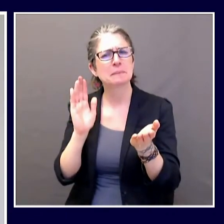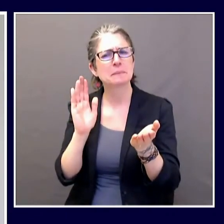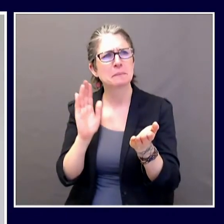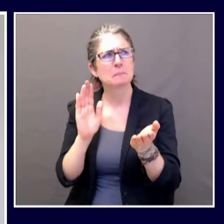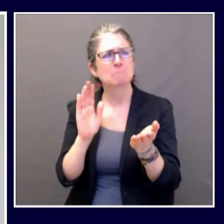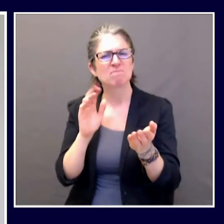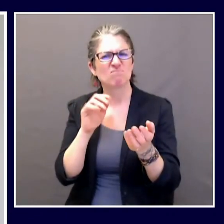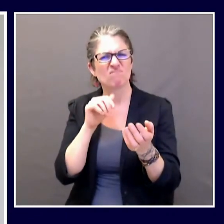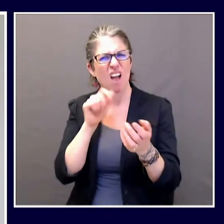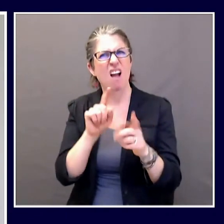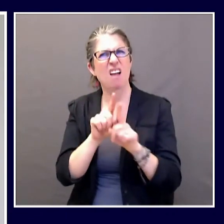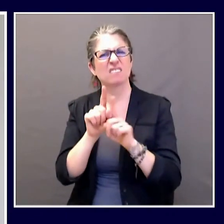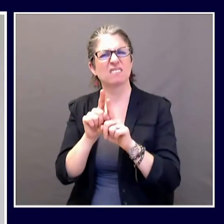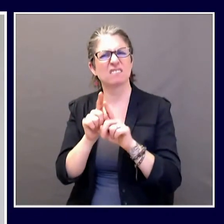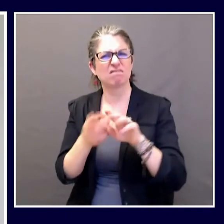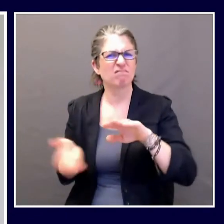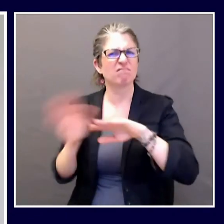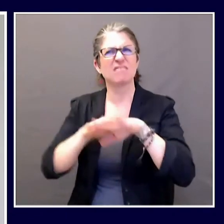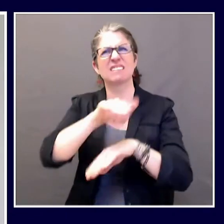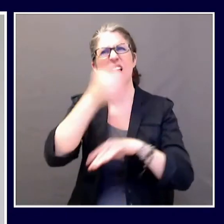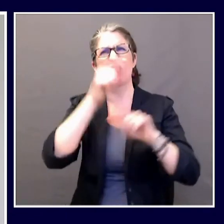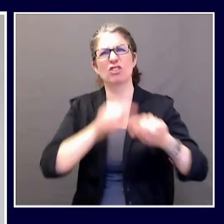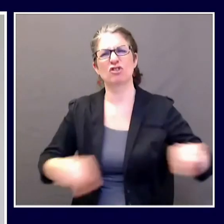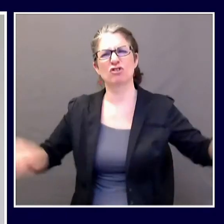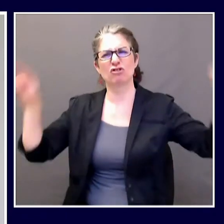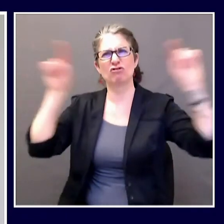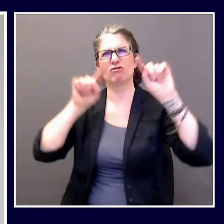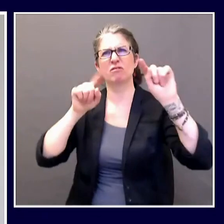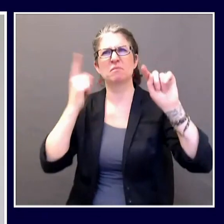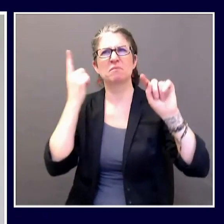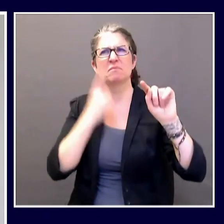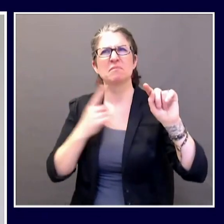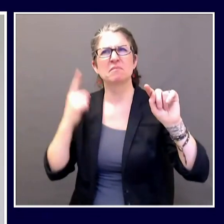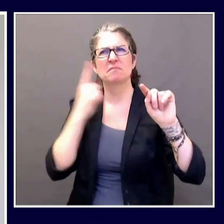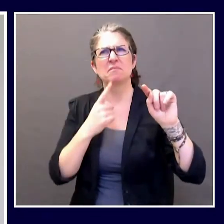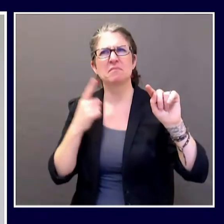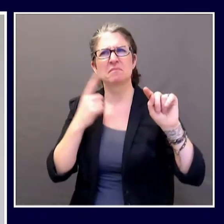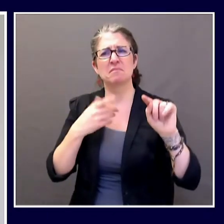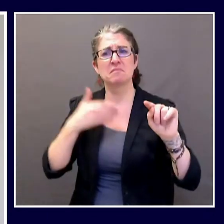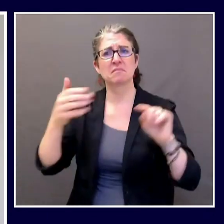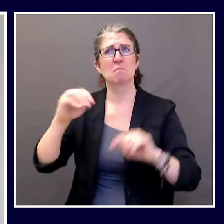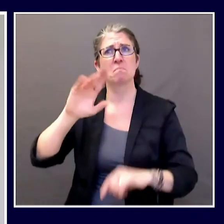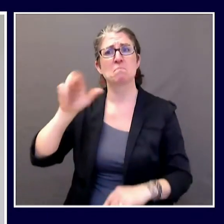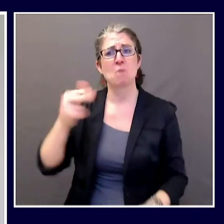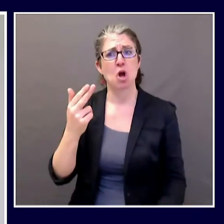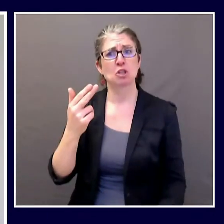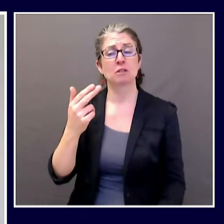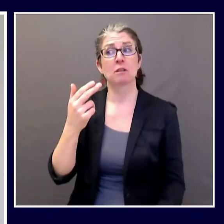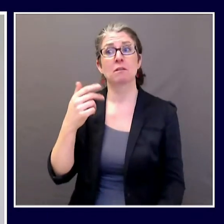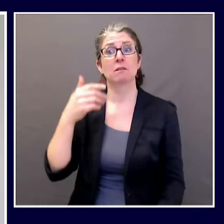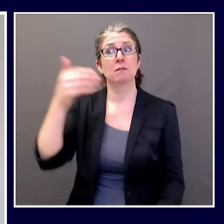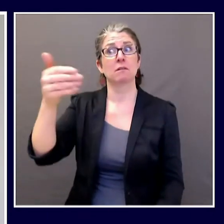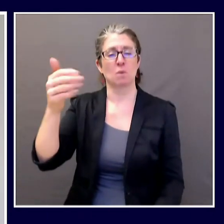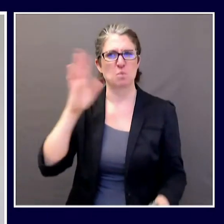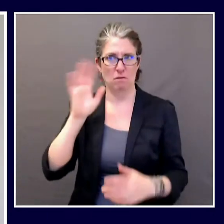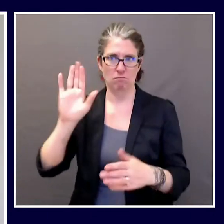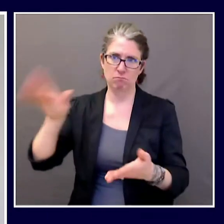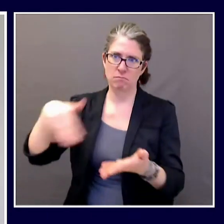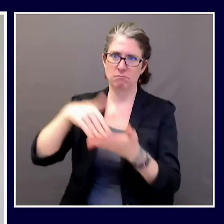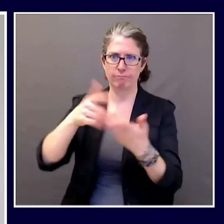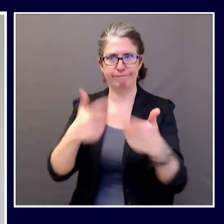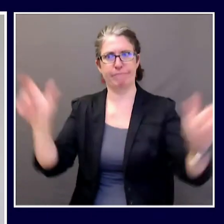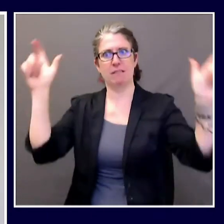that, can you explain why it's going slow there? And do you think there'll be more mass vaccination centers